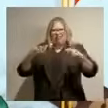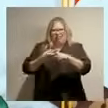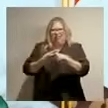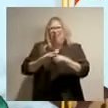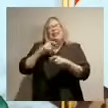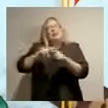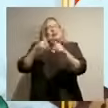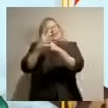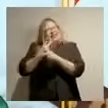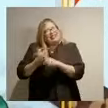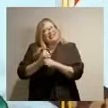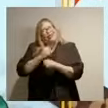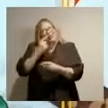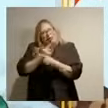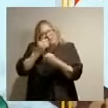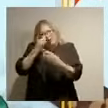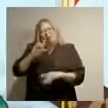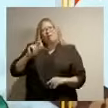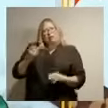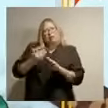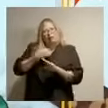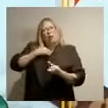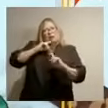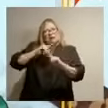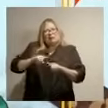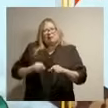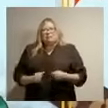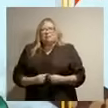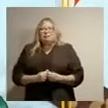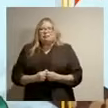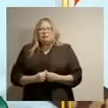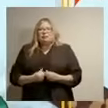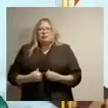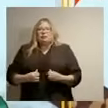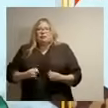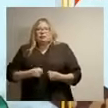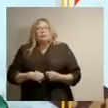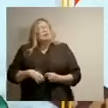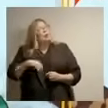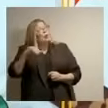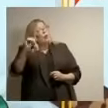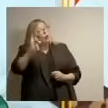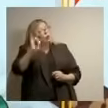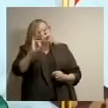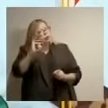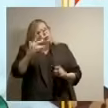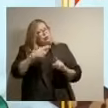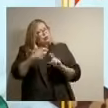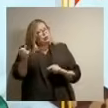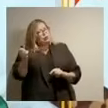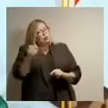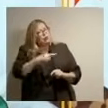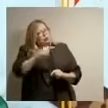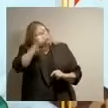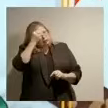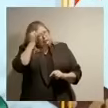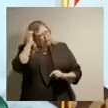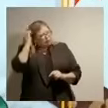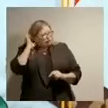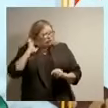answer your question. So follow back up with us in a few hours. Yes, would love to follow up about that. Also wanted to ask you